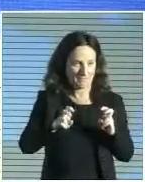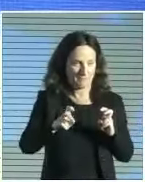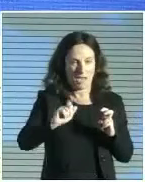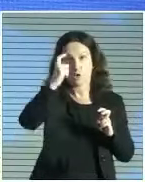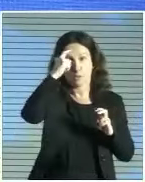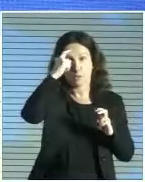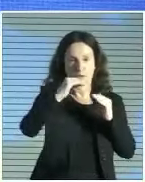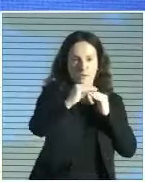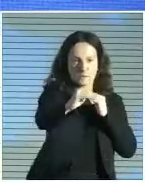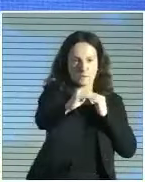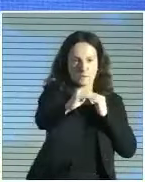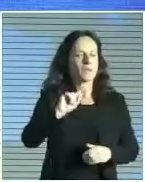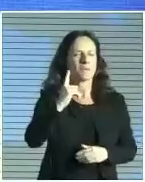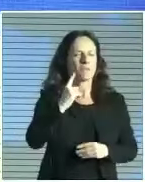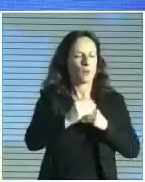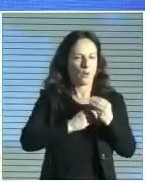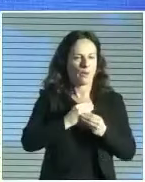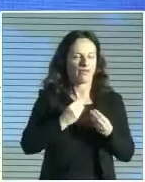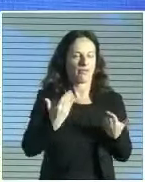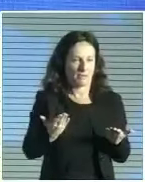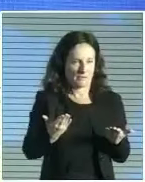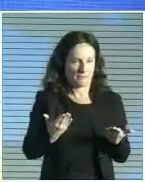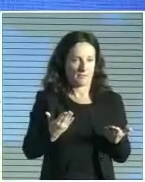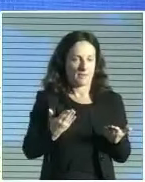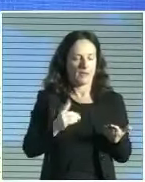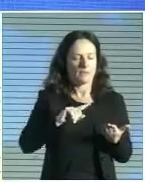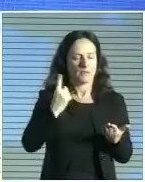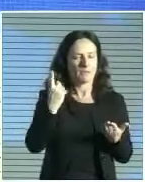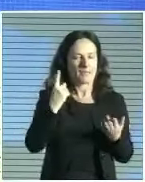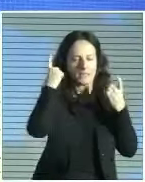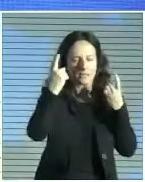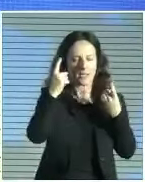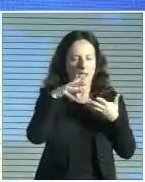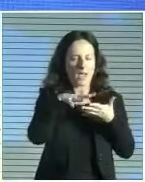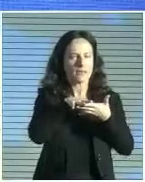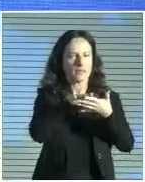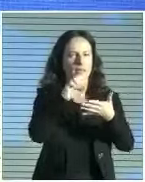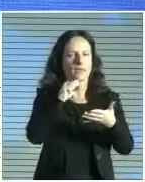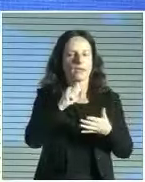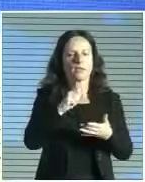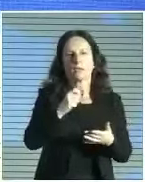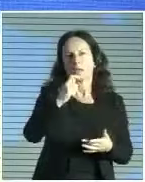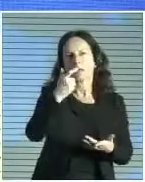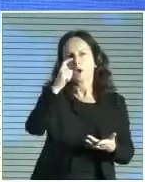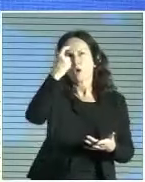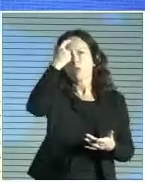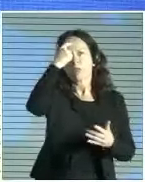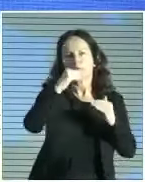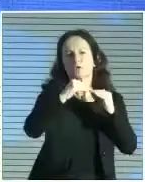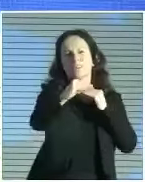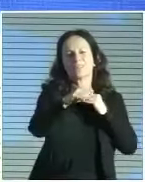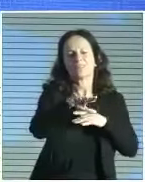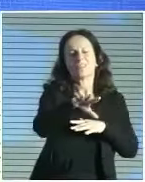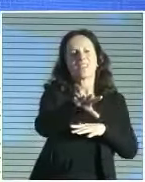to try to understand what sustainability meant. Because most of us didn't know a thing.